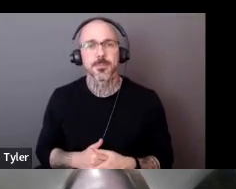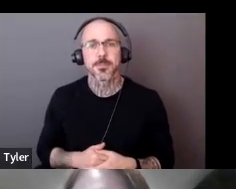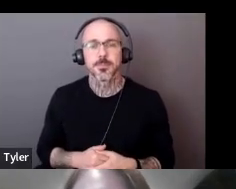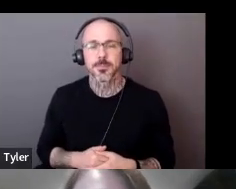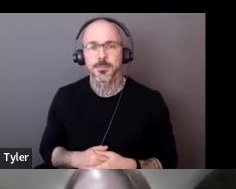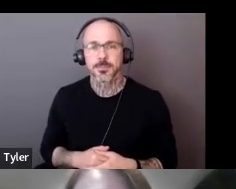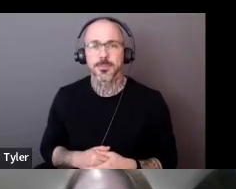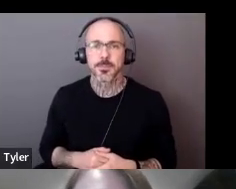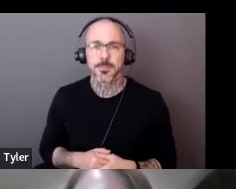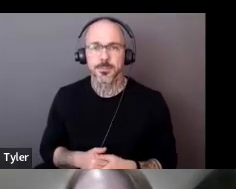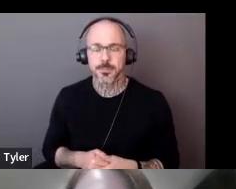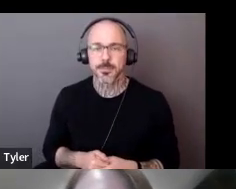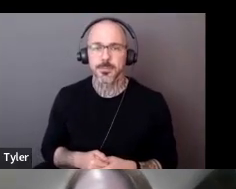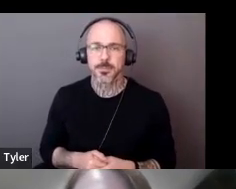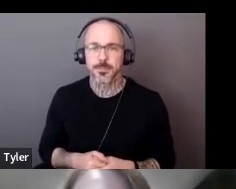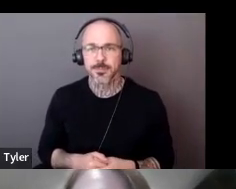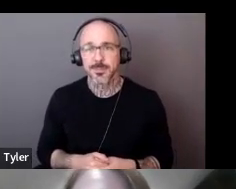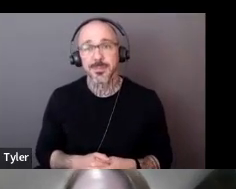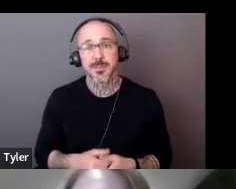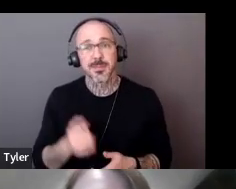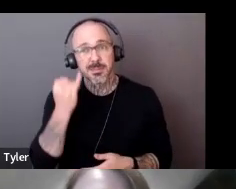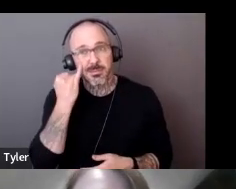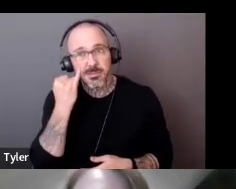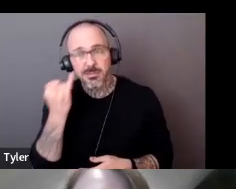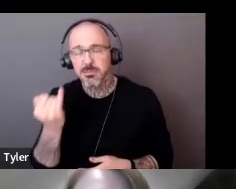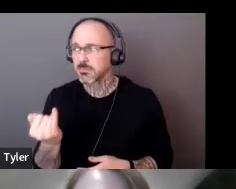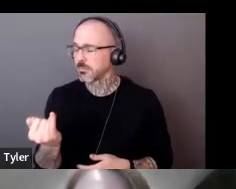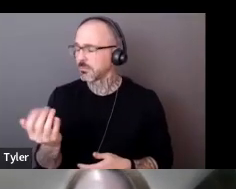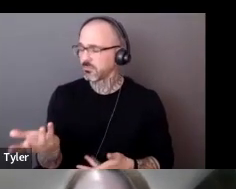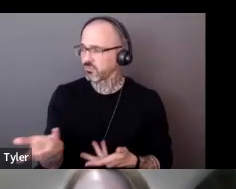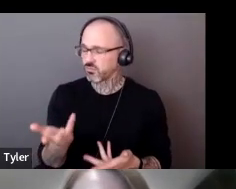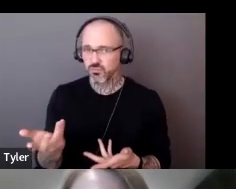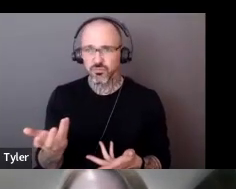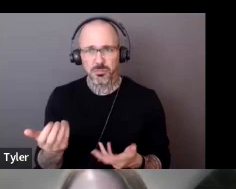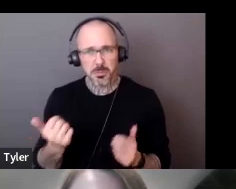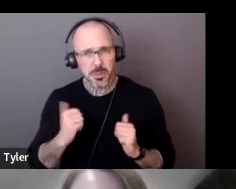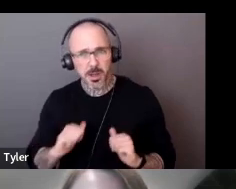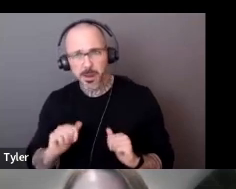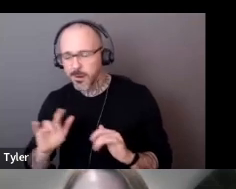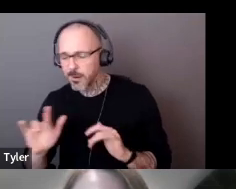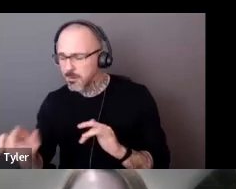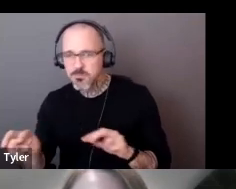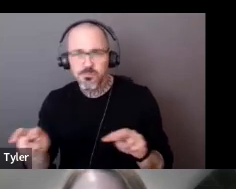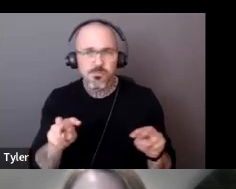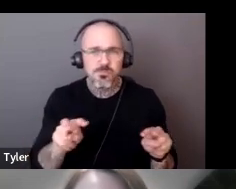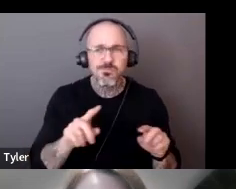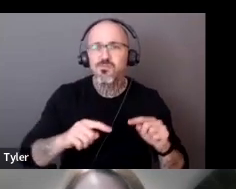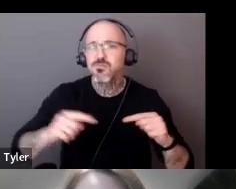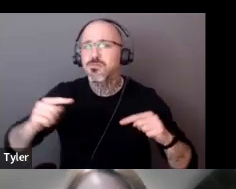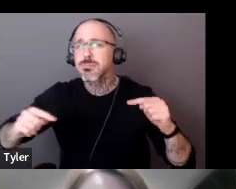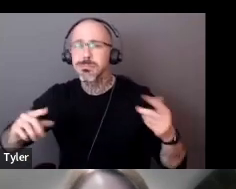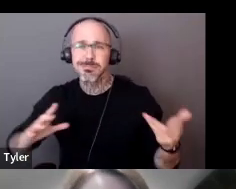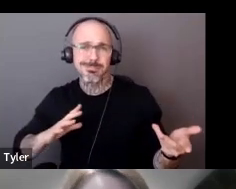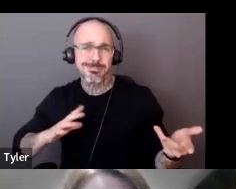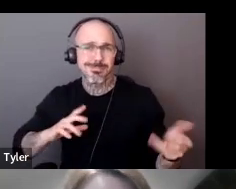will speak to so many more people within the people with disabilities.